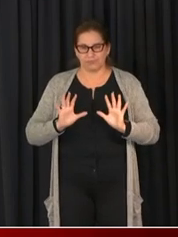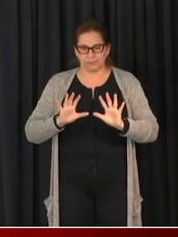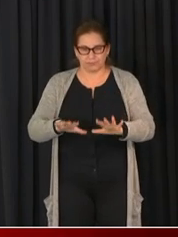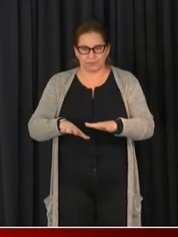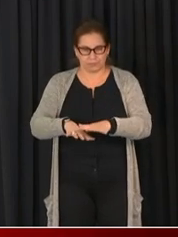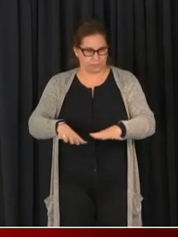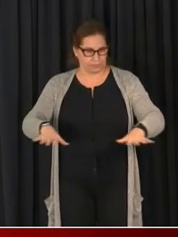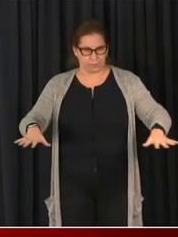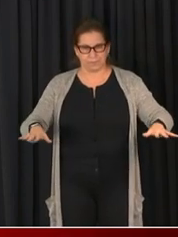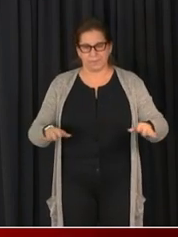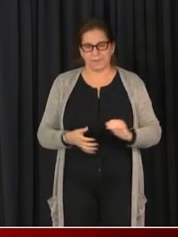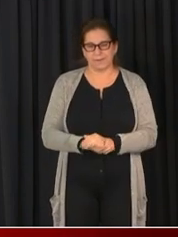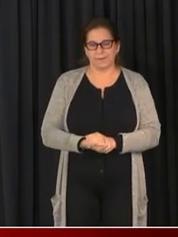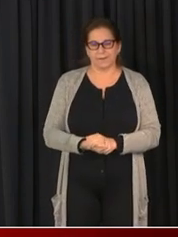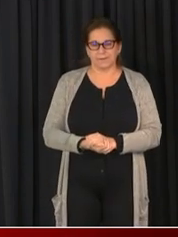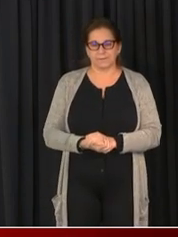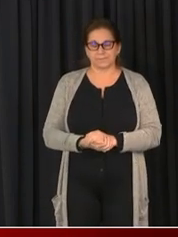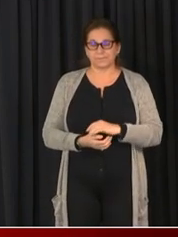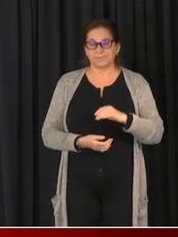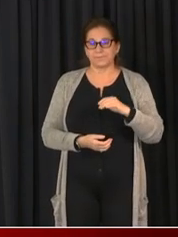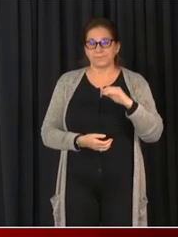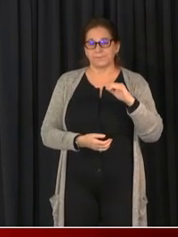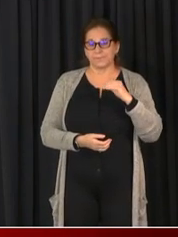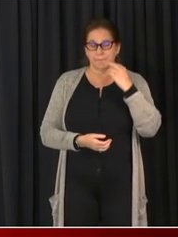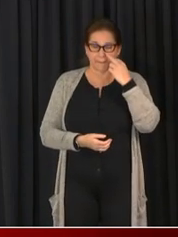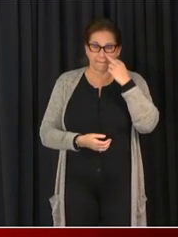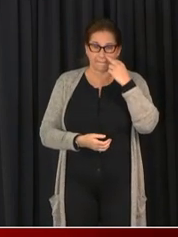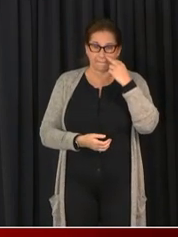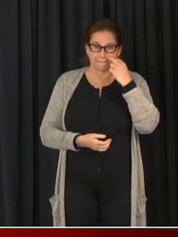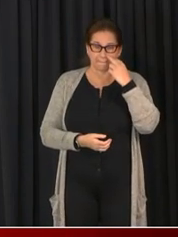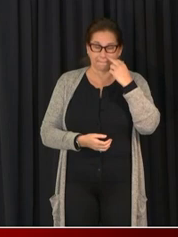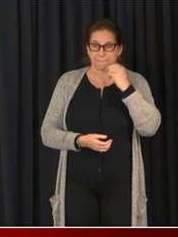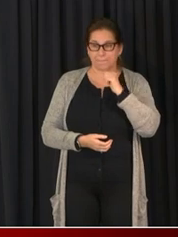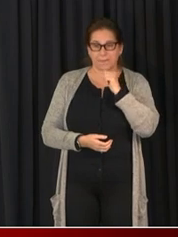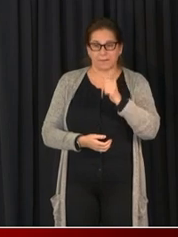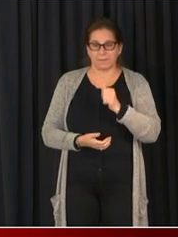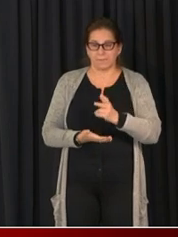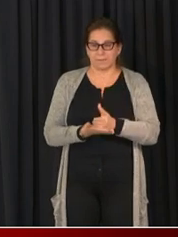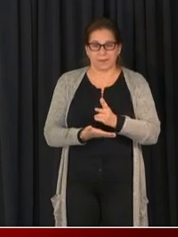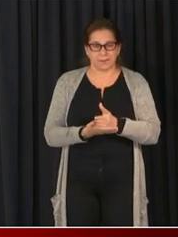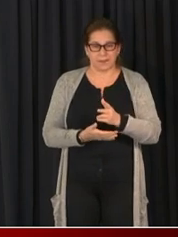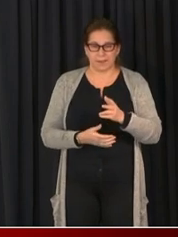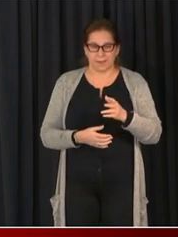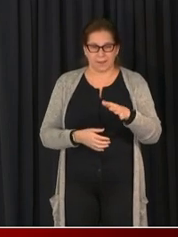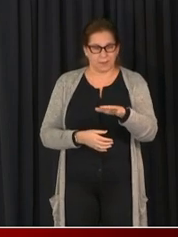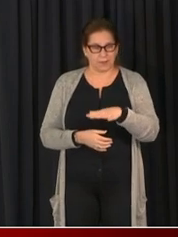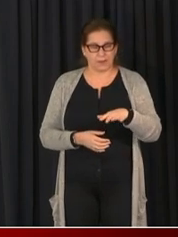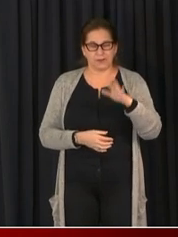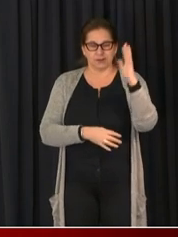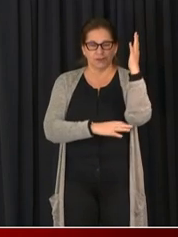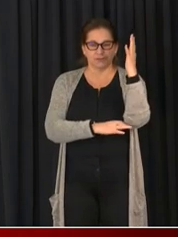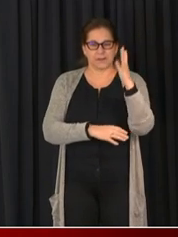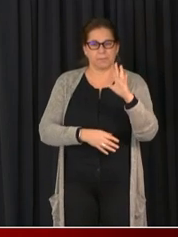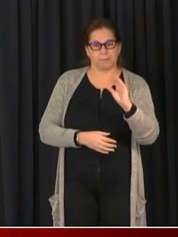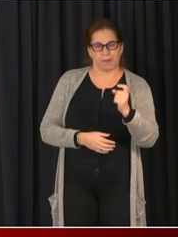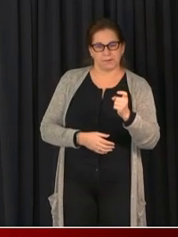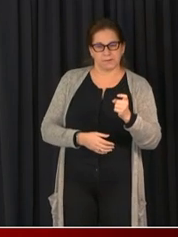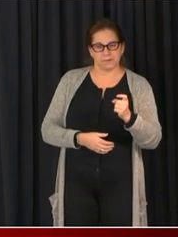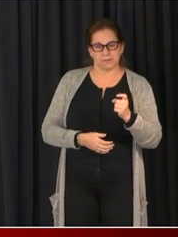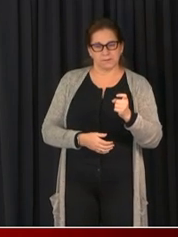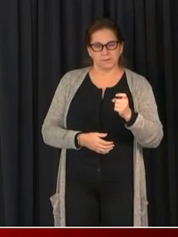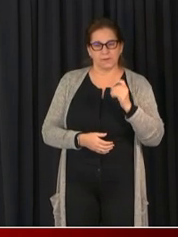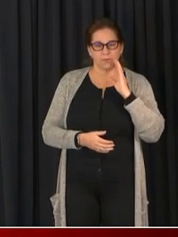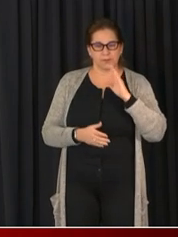moved to the tree box. Please, not the parking areas, but the tree box. Collections begin this